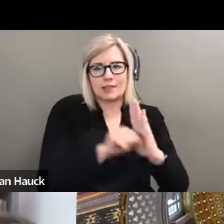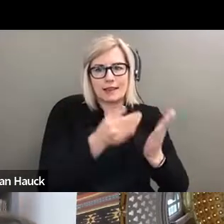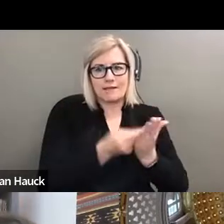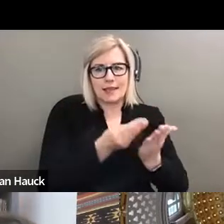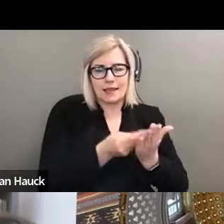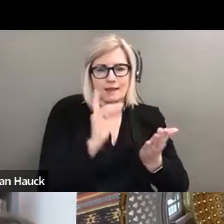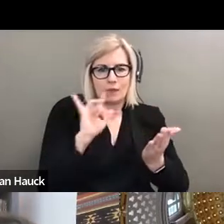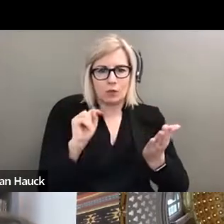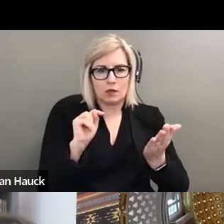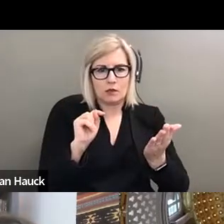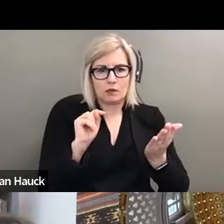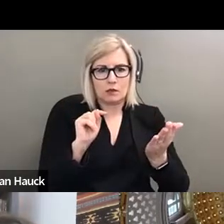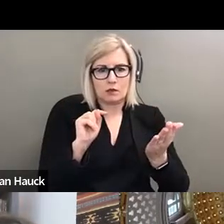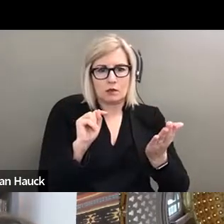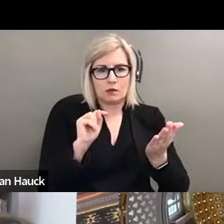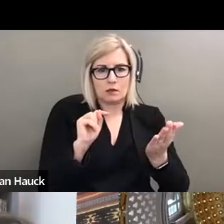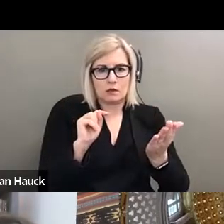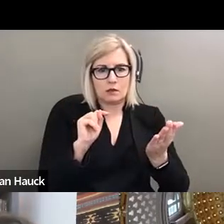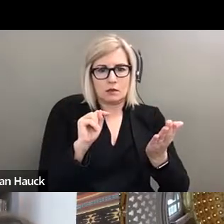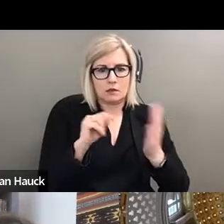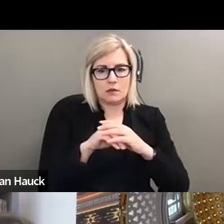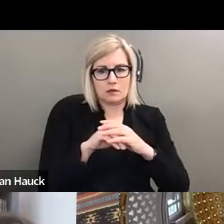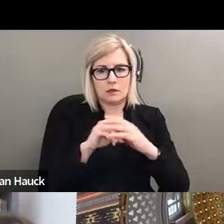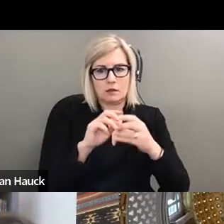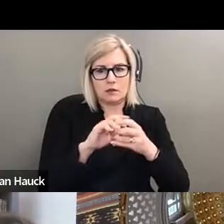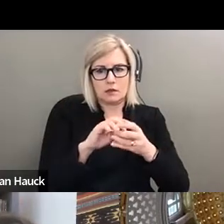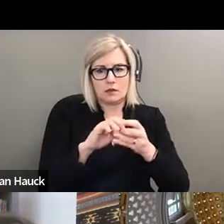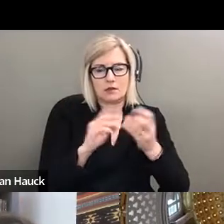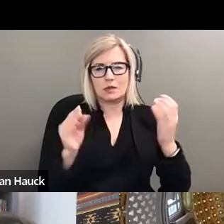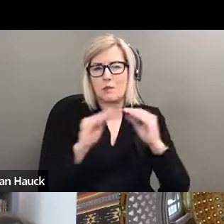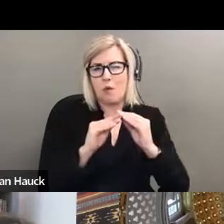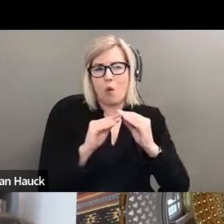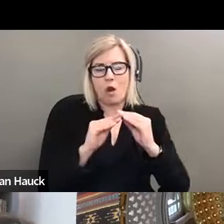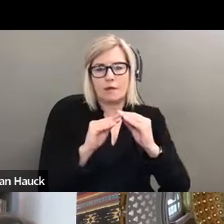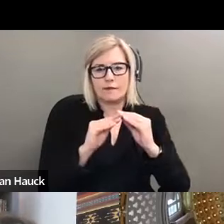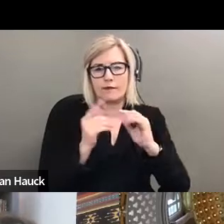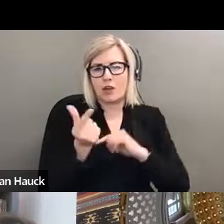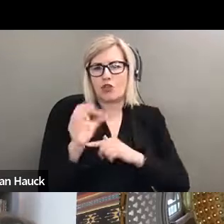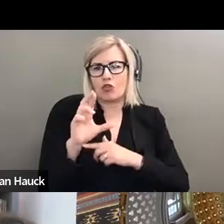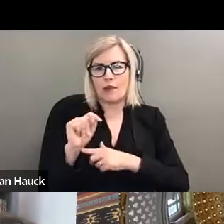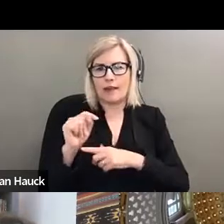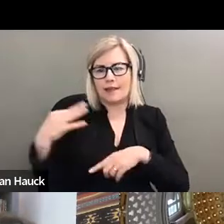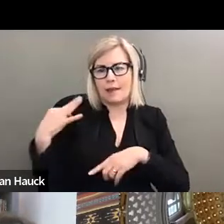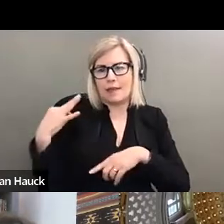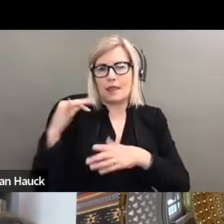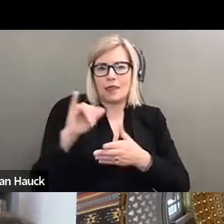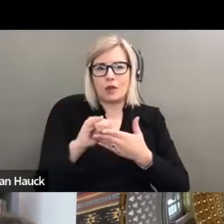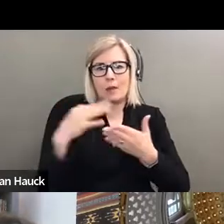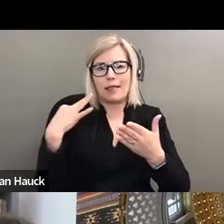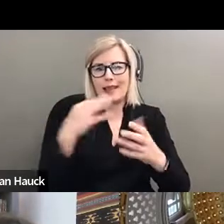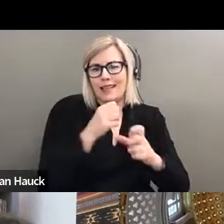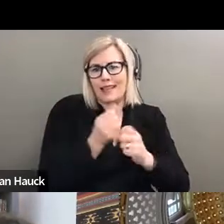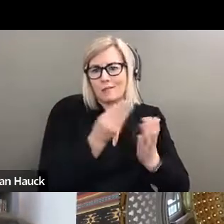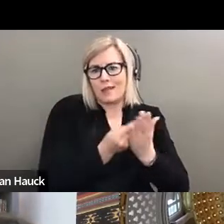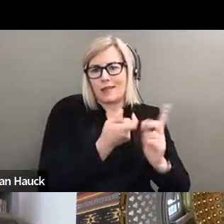it. And so it is more of a grant application that you can apply to get some funds